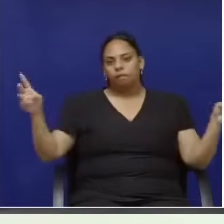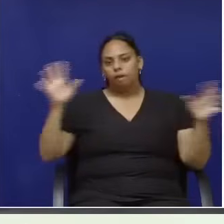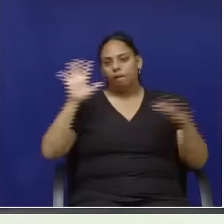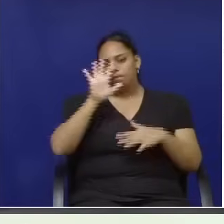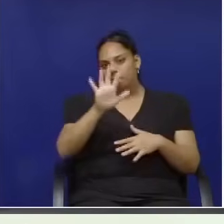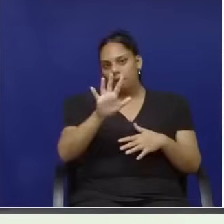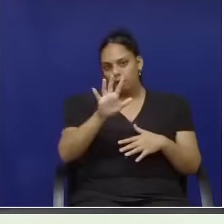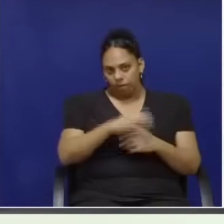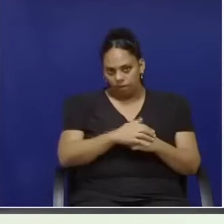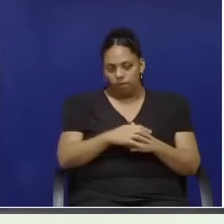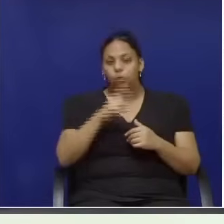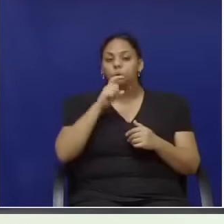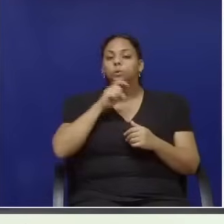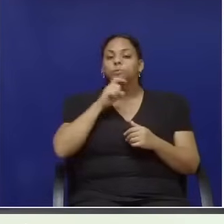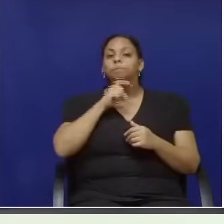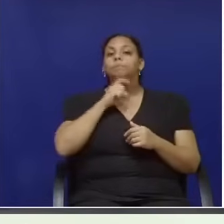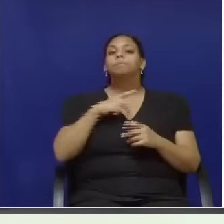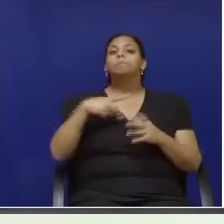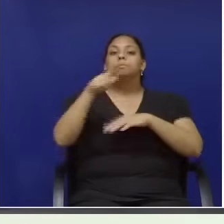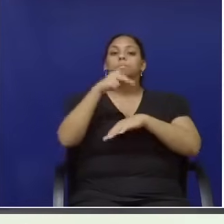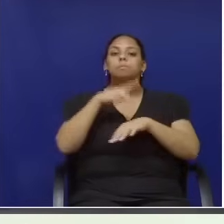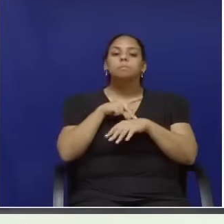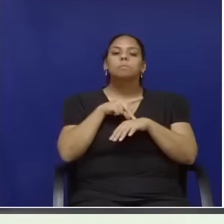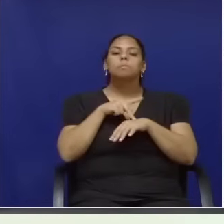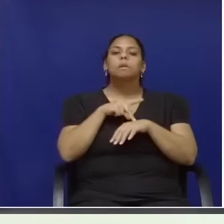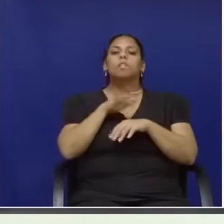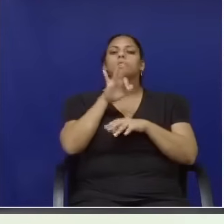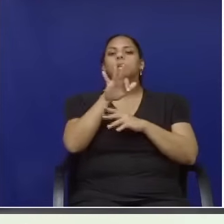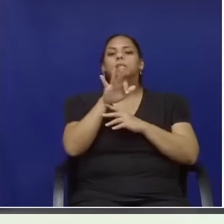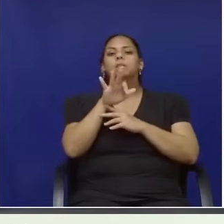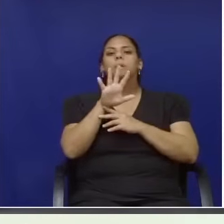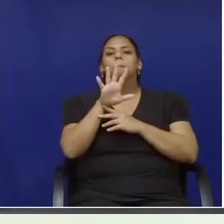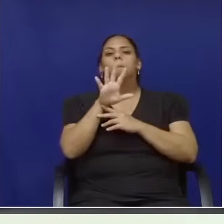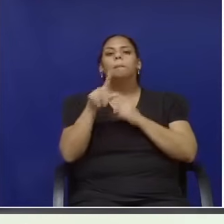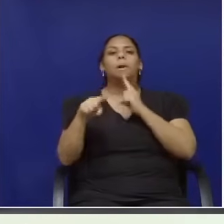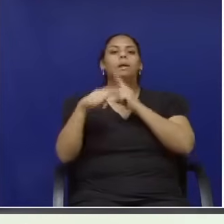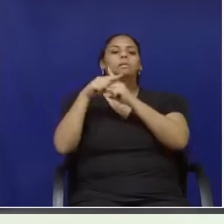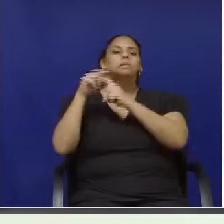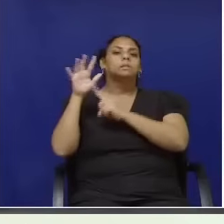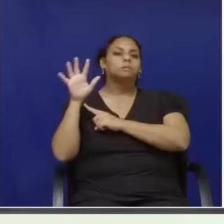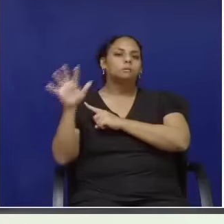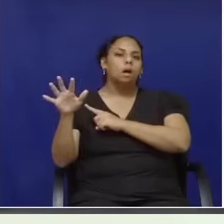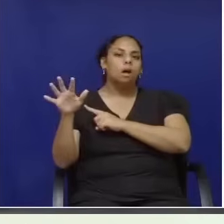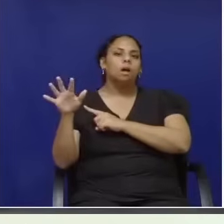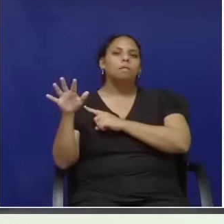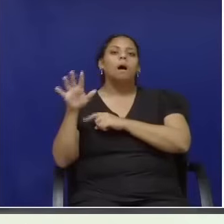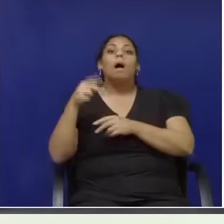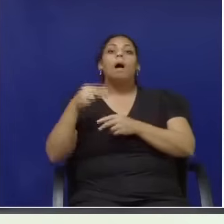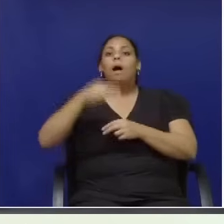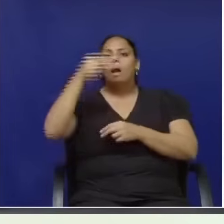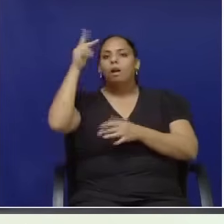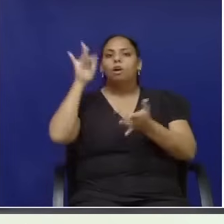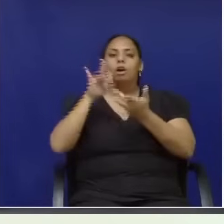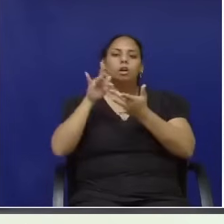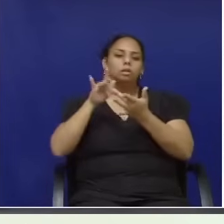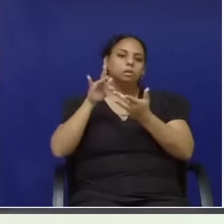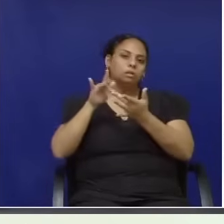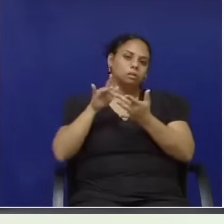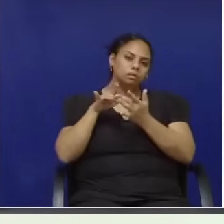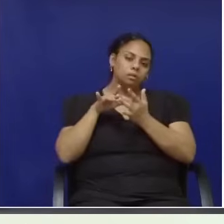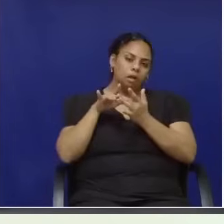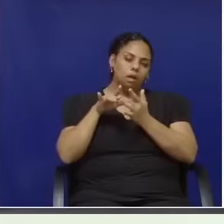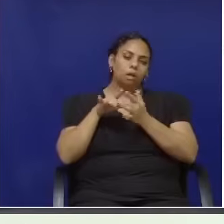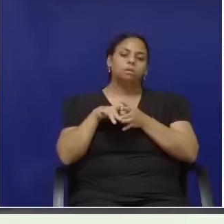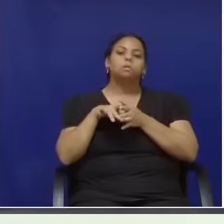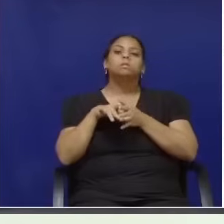SAPS uses the principle of the 30+5 high contact crime stations to